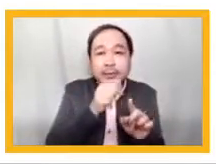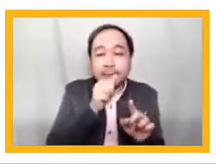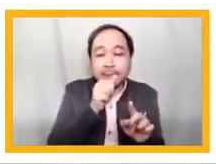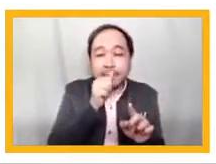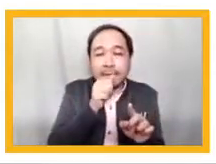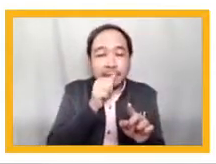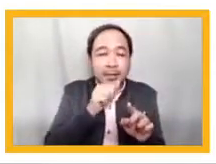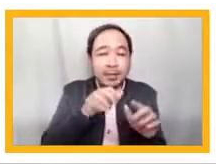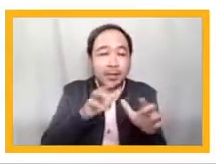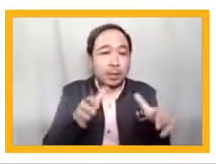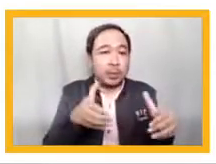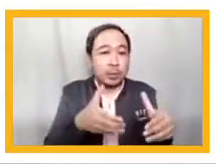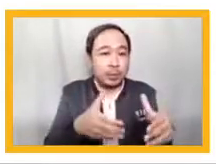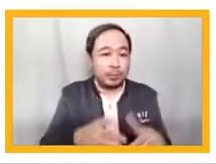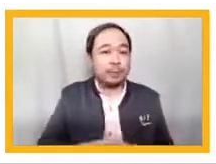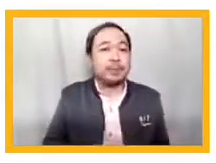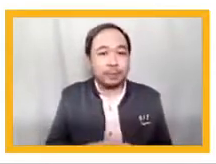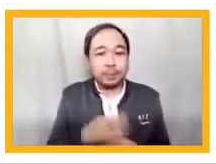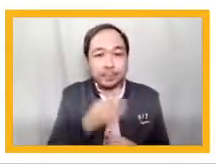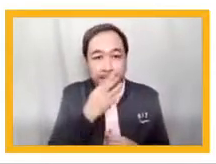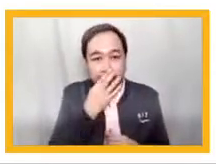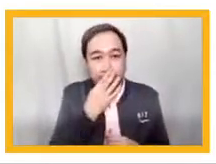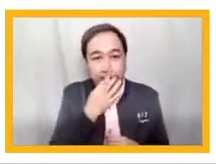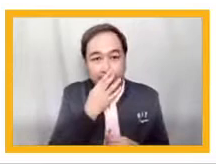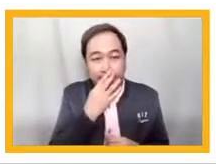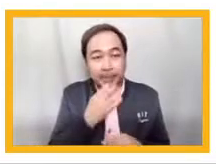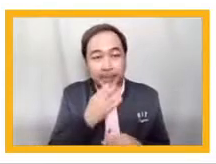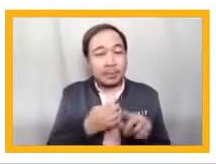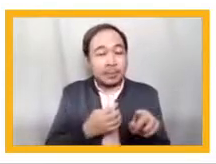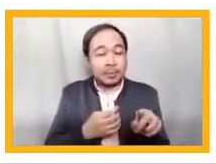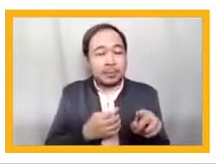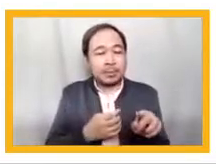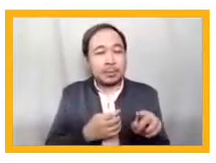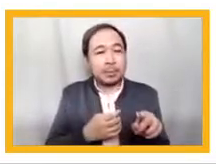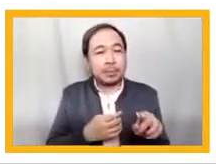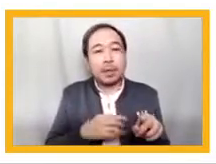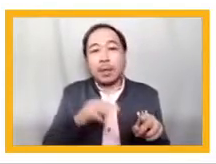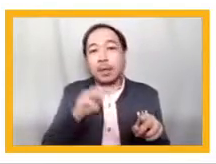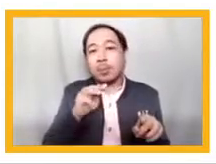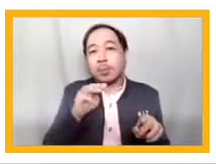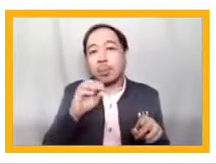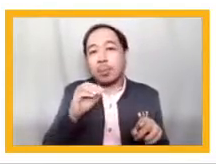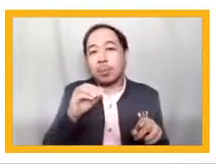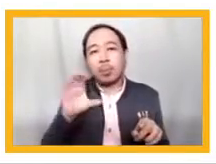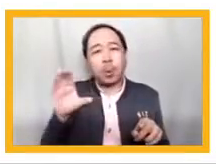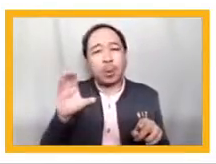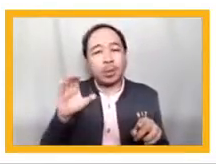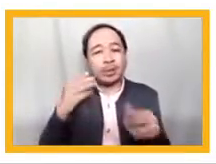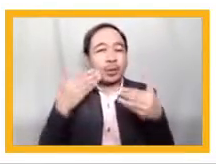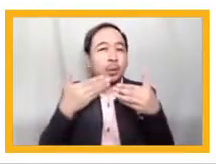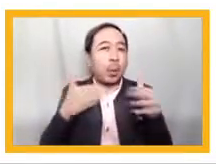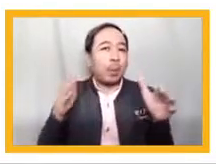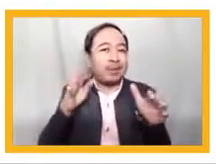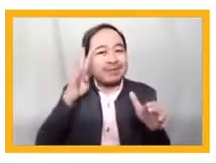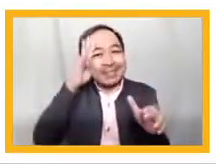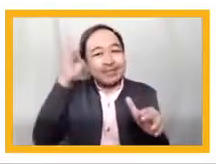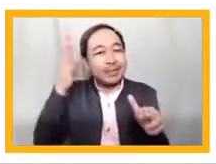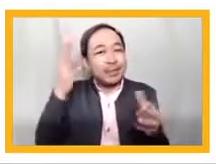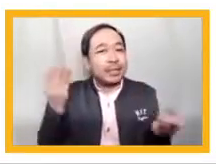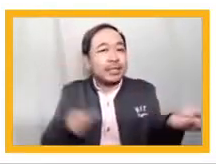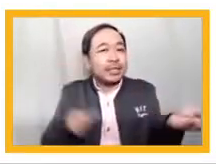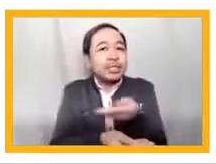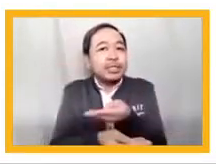So the concepts of the open innovation sharing economy and open